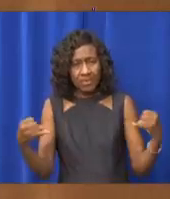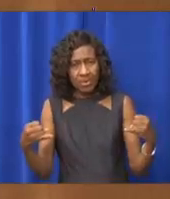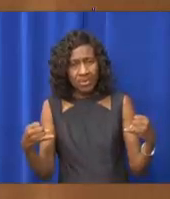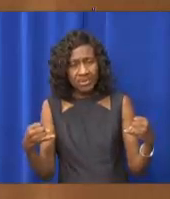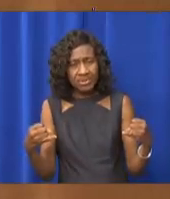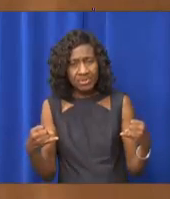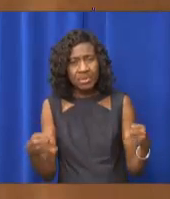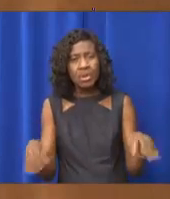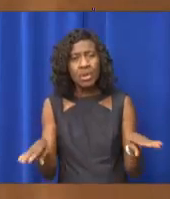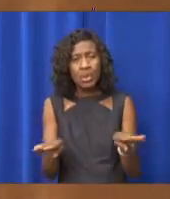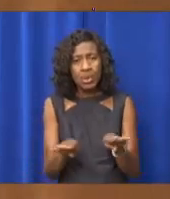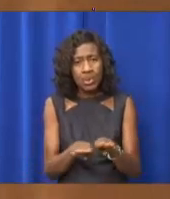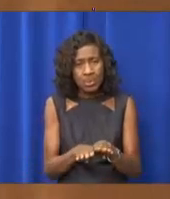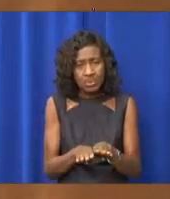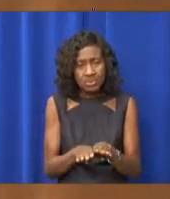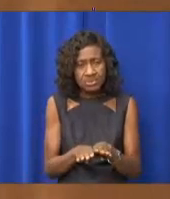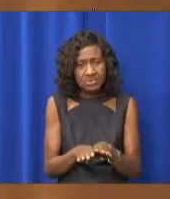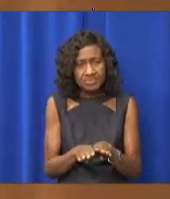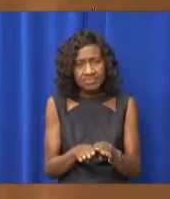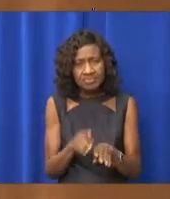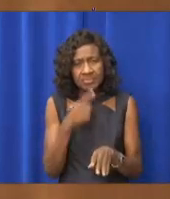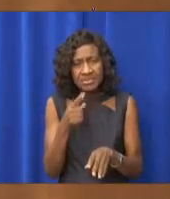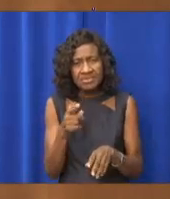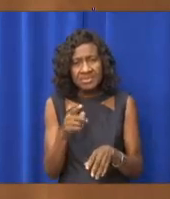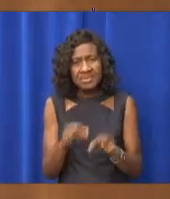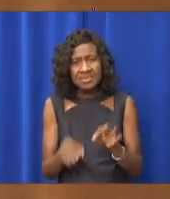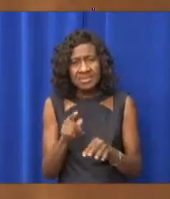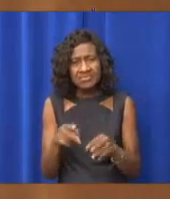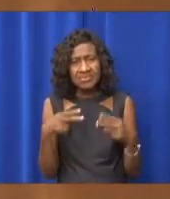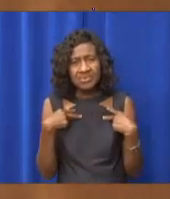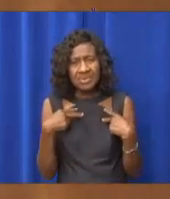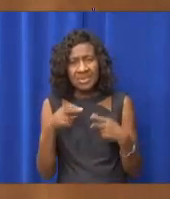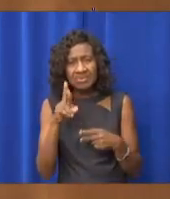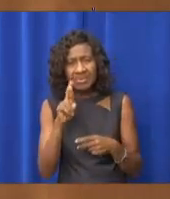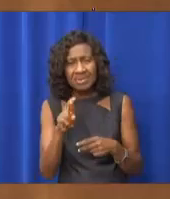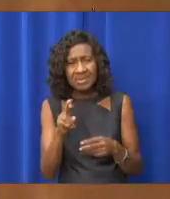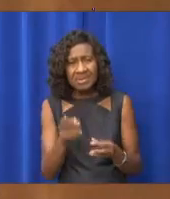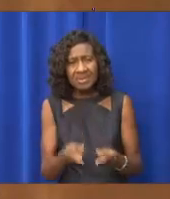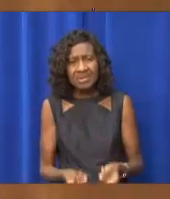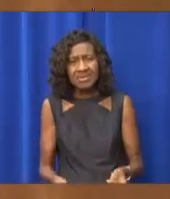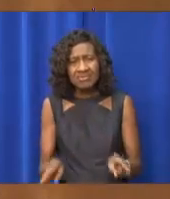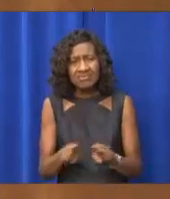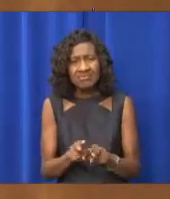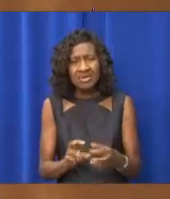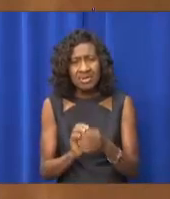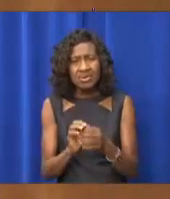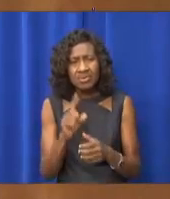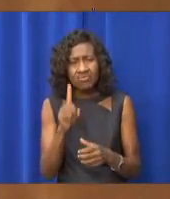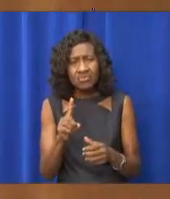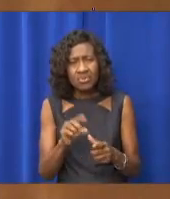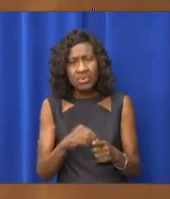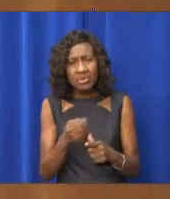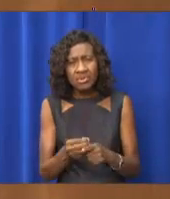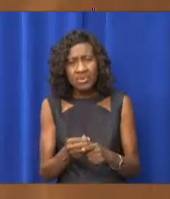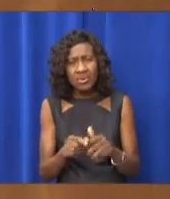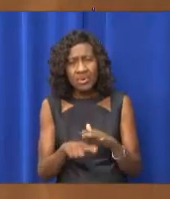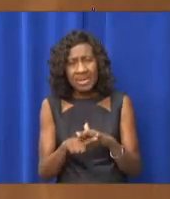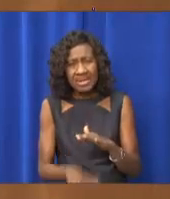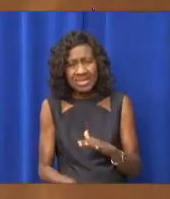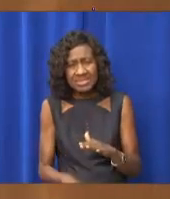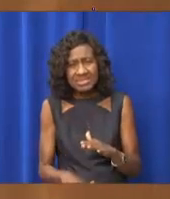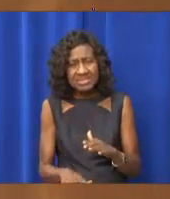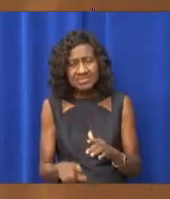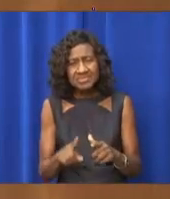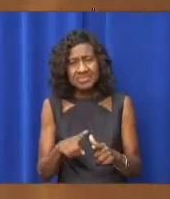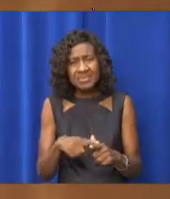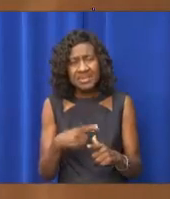to explain a bit more, if you have an R value of 1 or less, then the one person that's infected is going to infect one